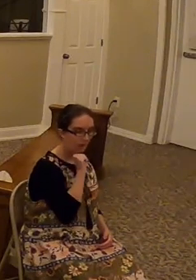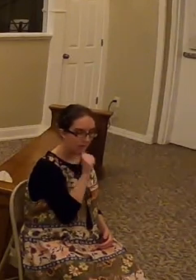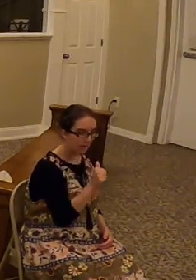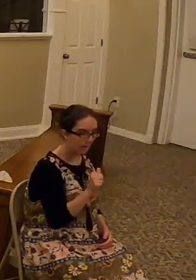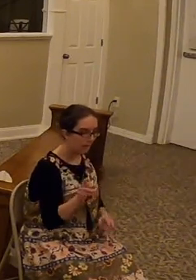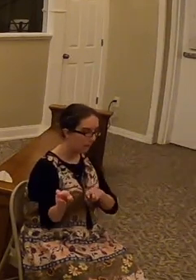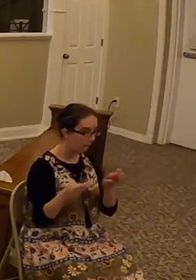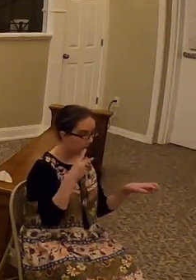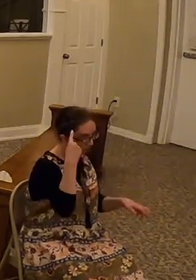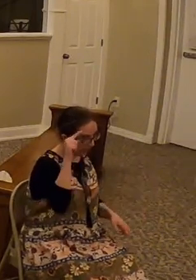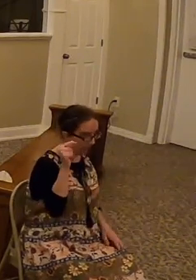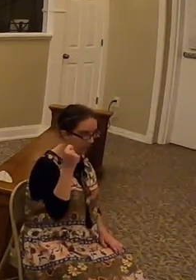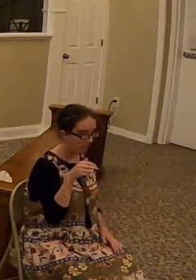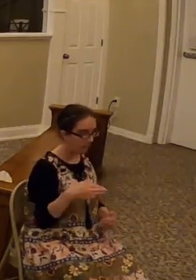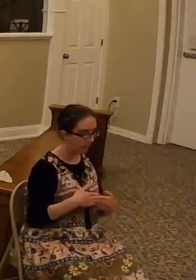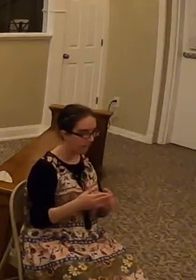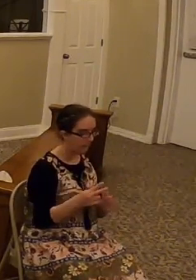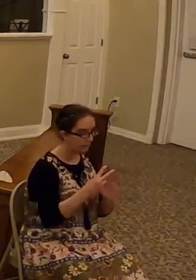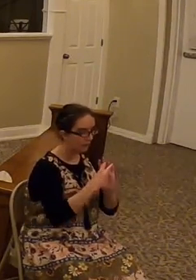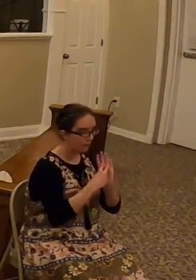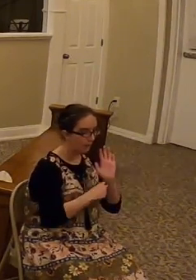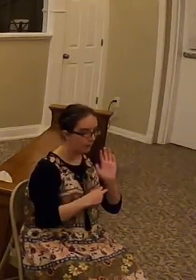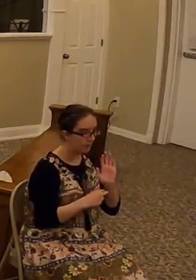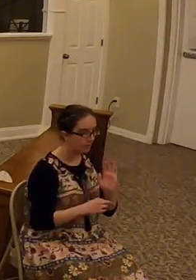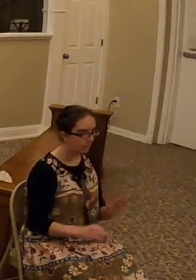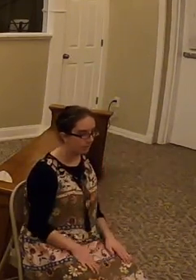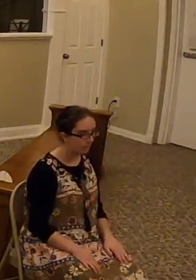not ready for the next verse.